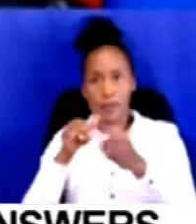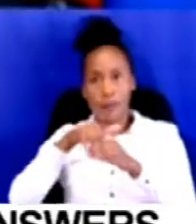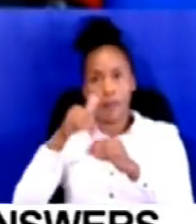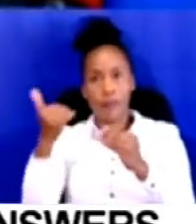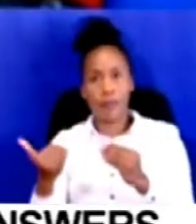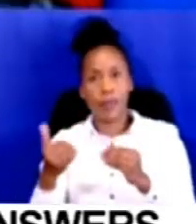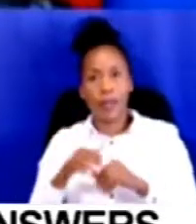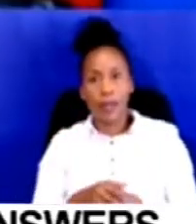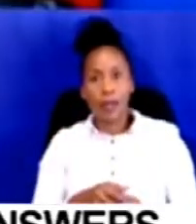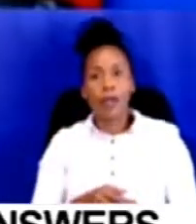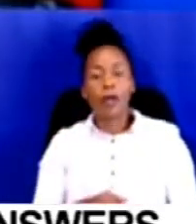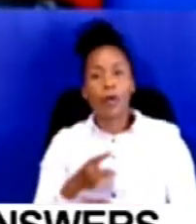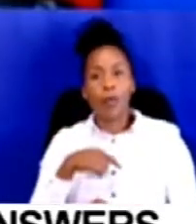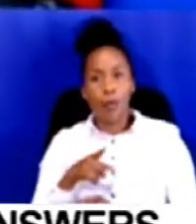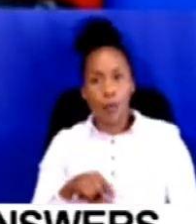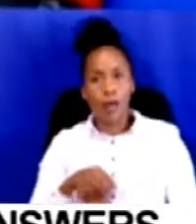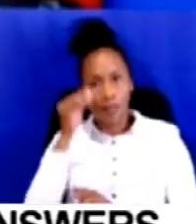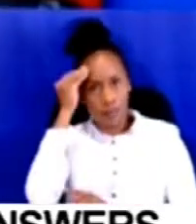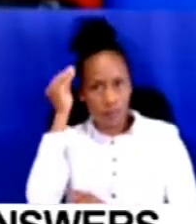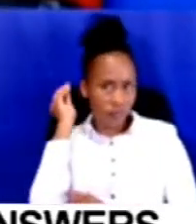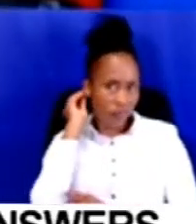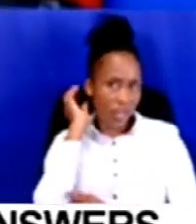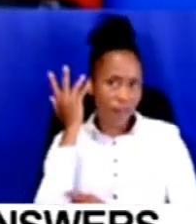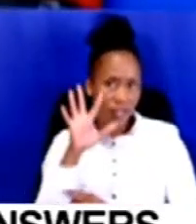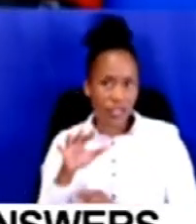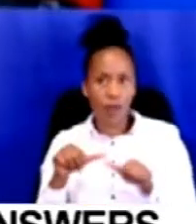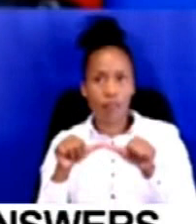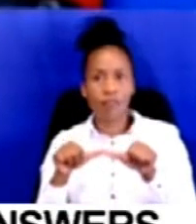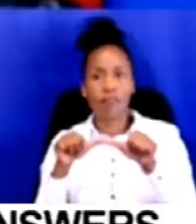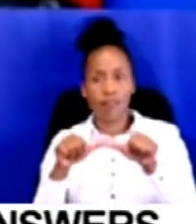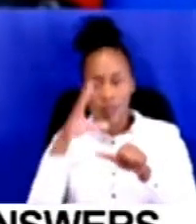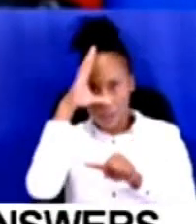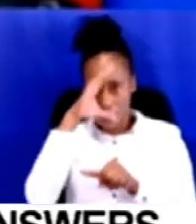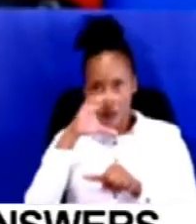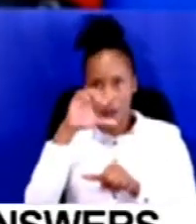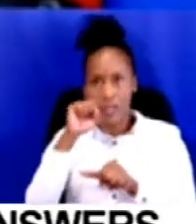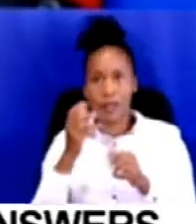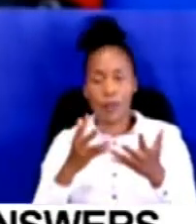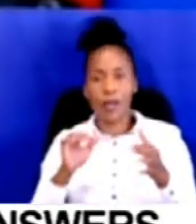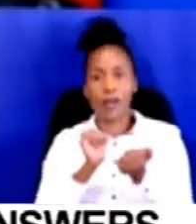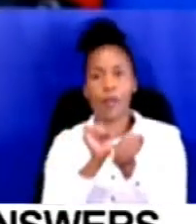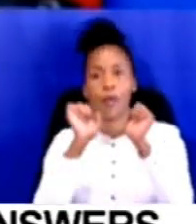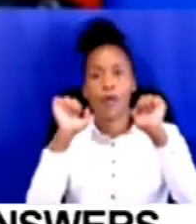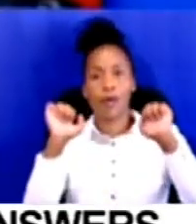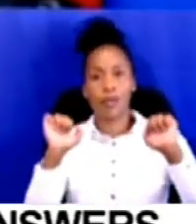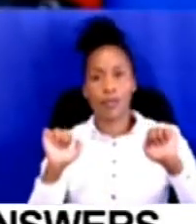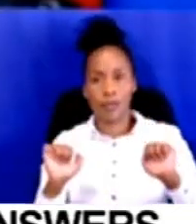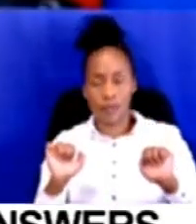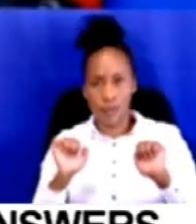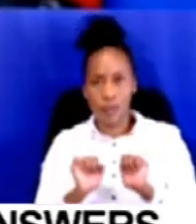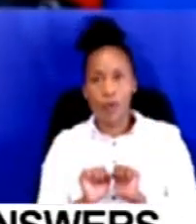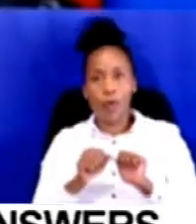with humility their continued faith in the democratic projects of building the